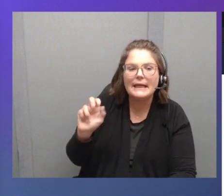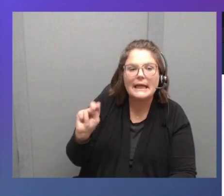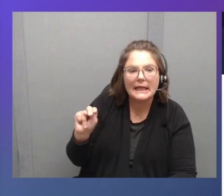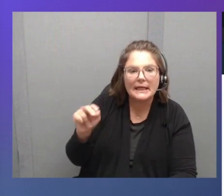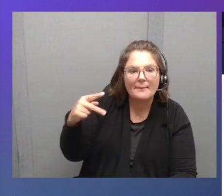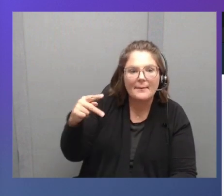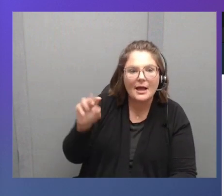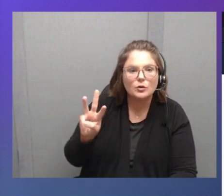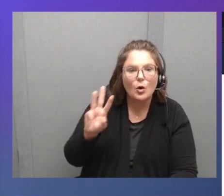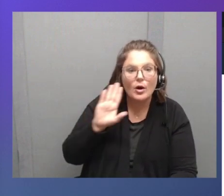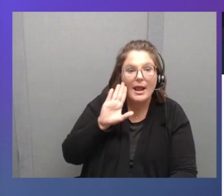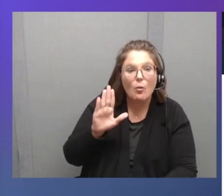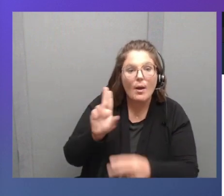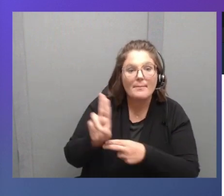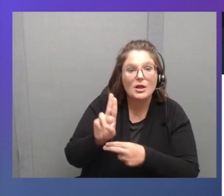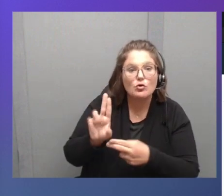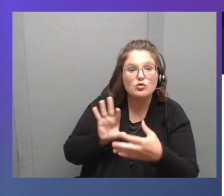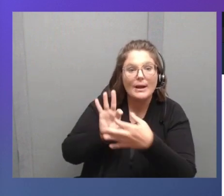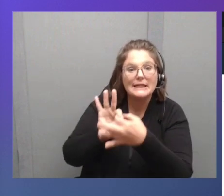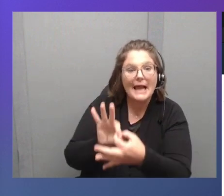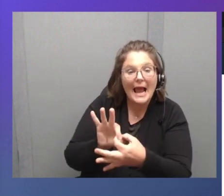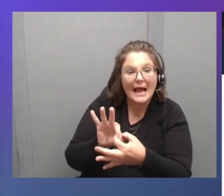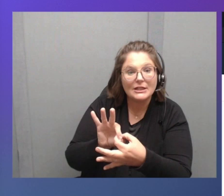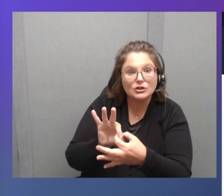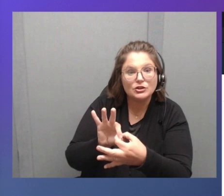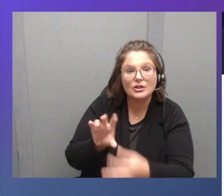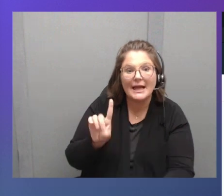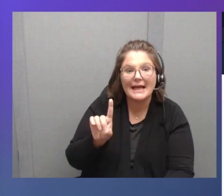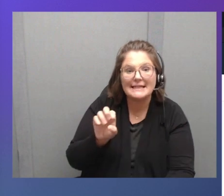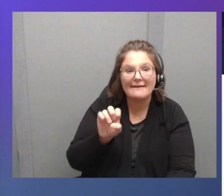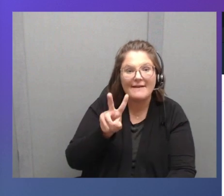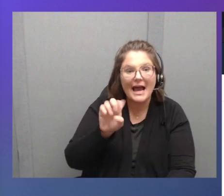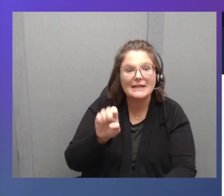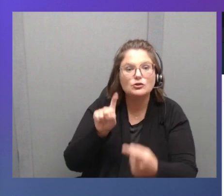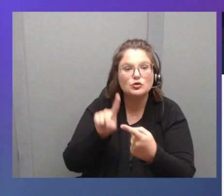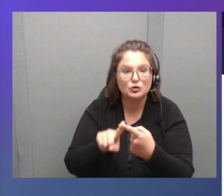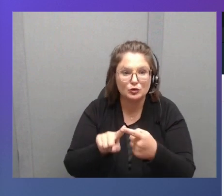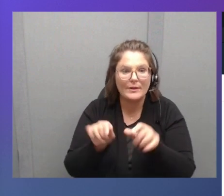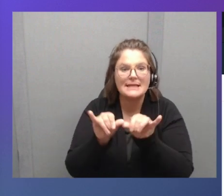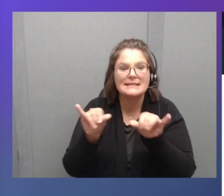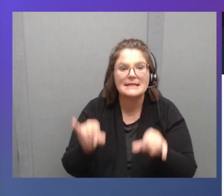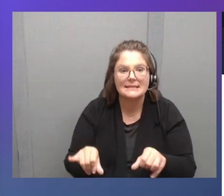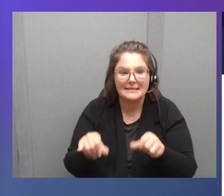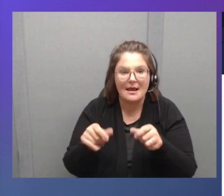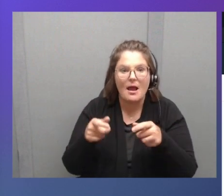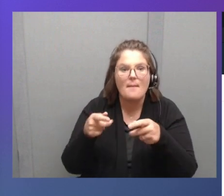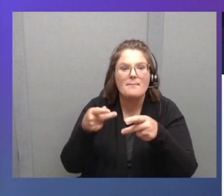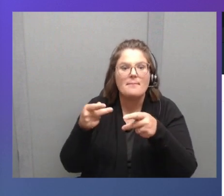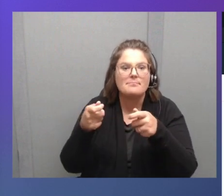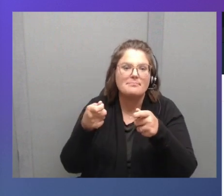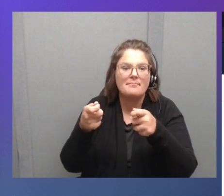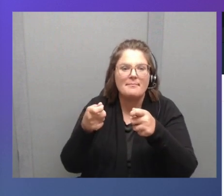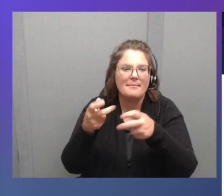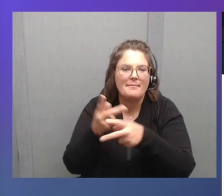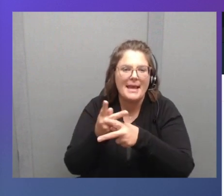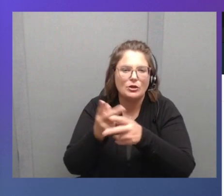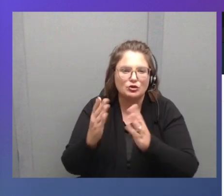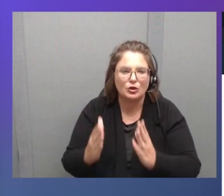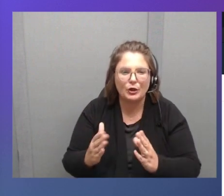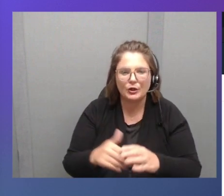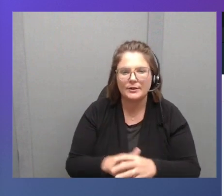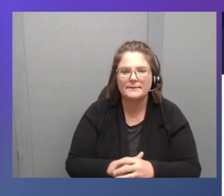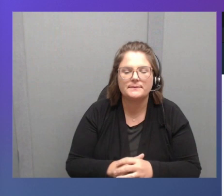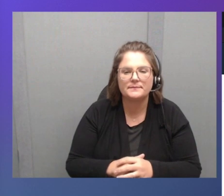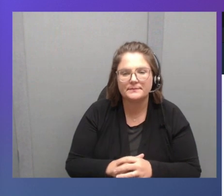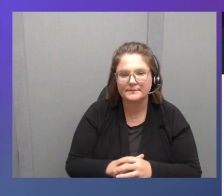remote virtual machine or server to Systems Manager. And again, bare metal, on-prem, it doesn't really matter. So